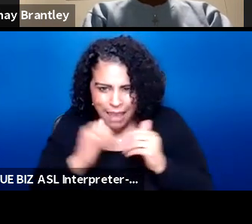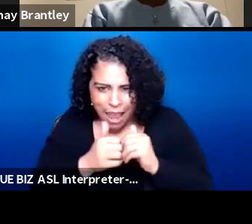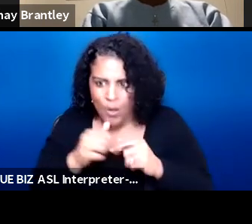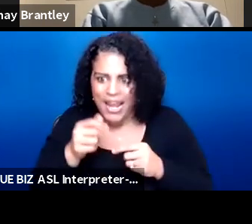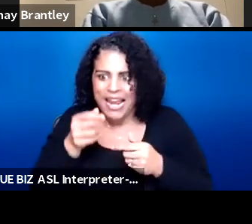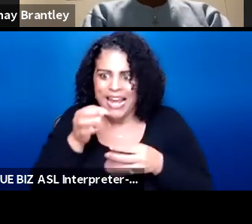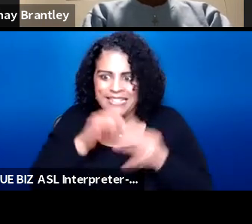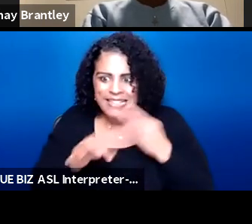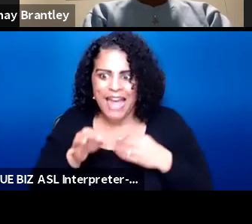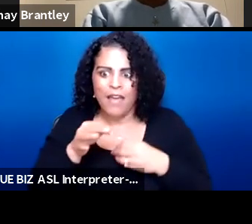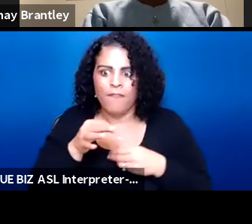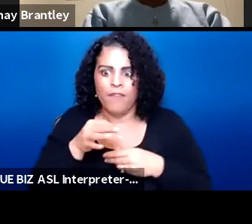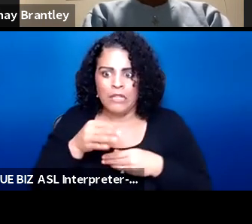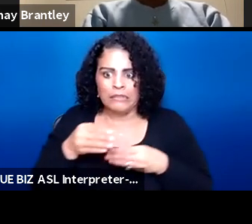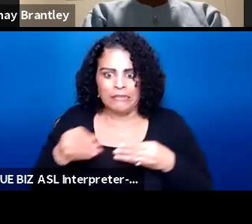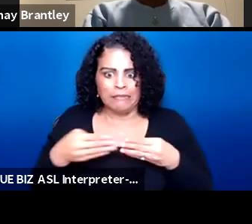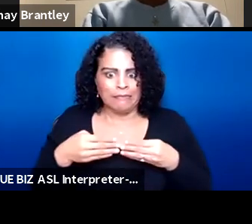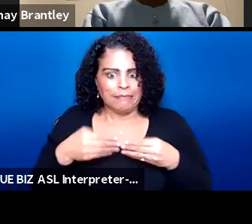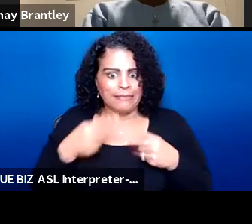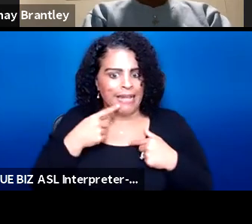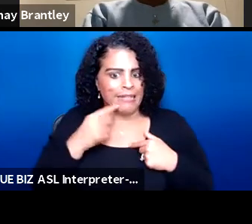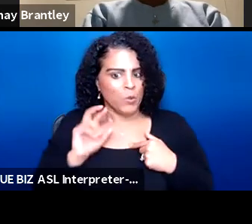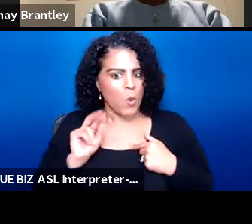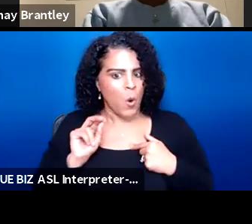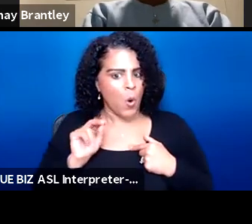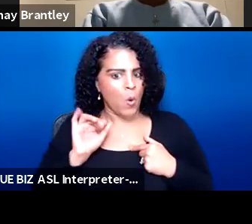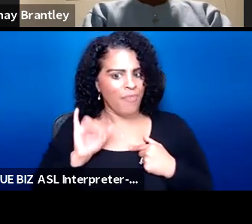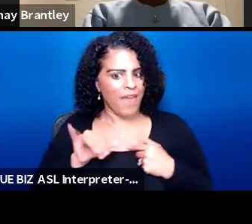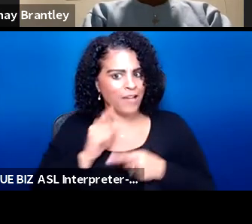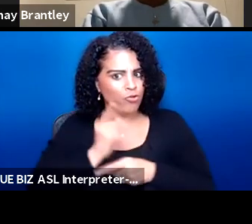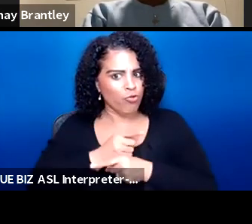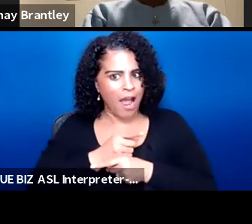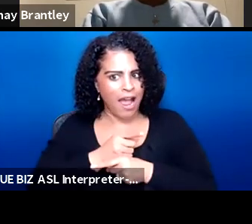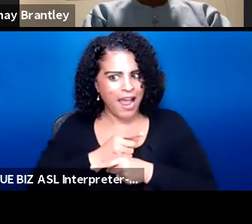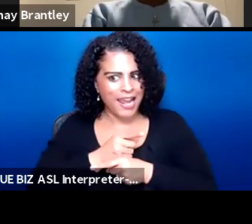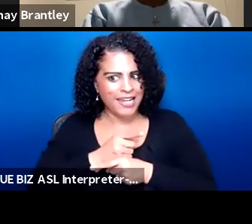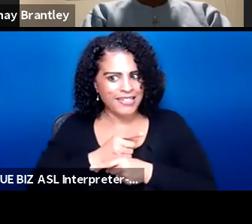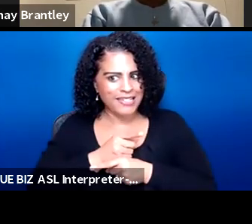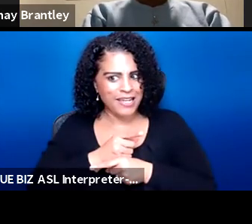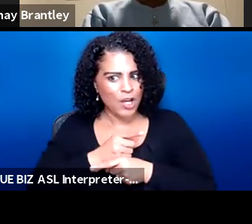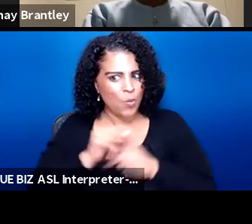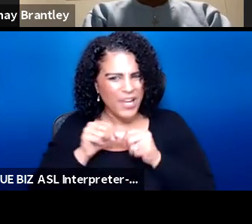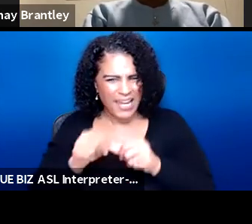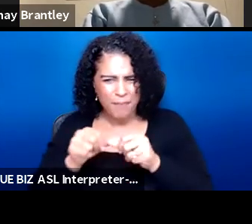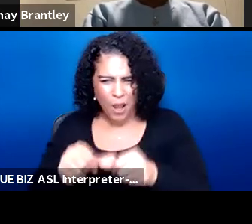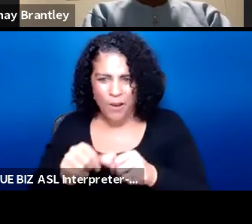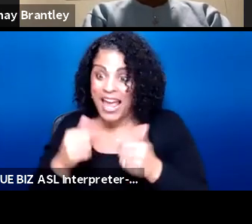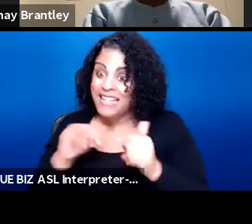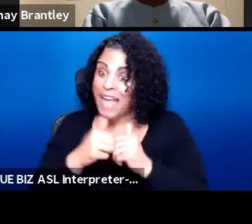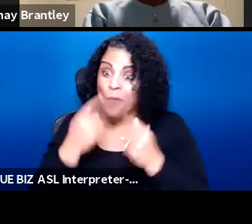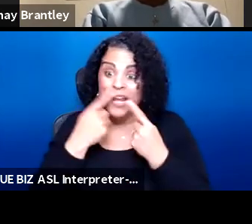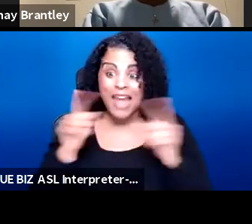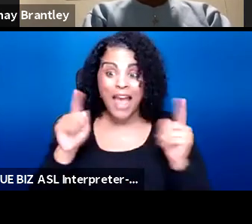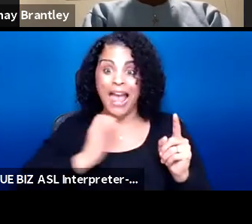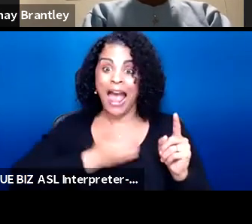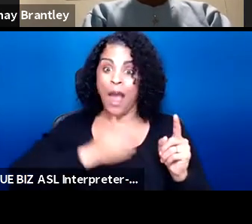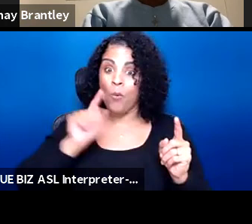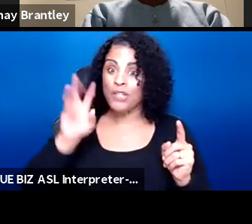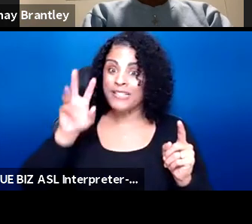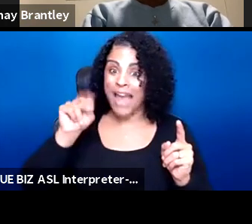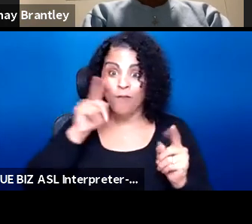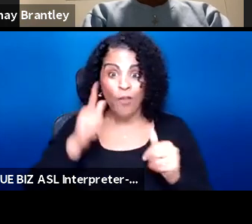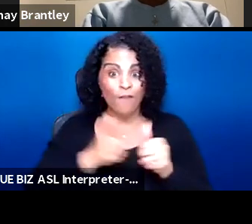gatekeeping our mistakes and saying, no, no, no, this is right. So we're gonna keep going. It's like how we announced Our Town was the first